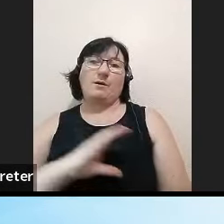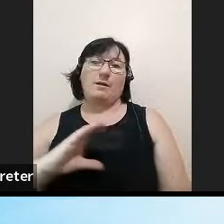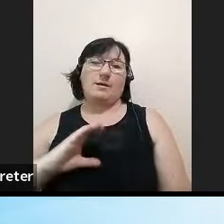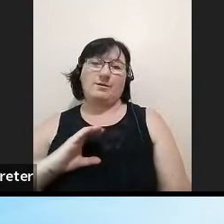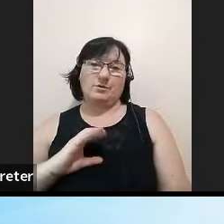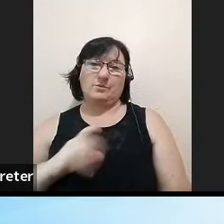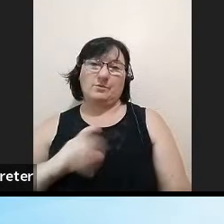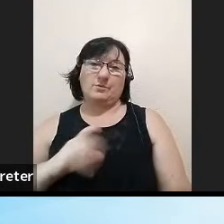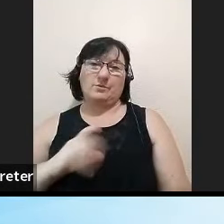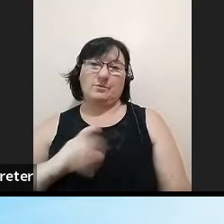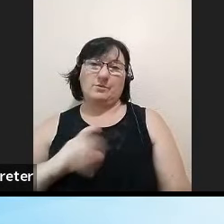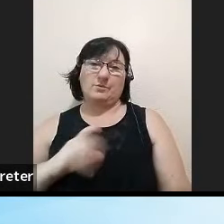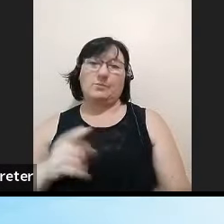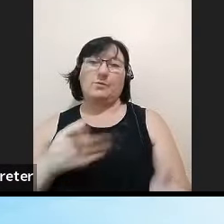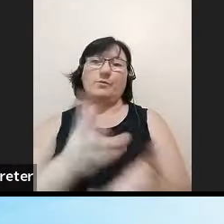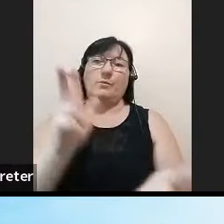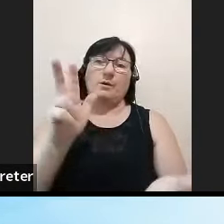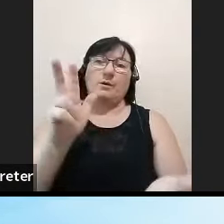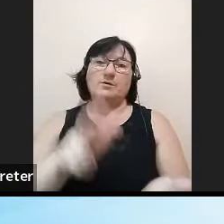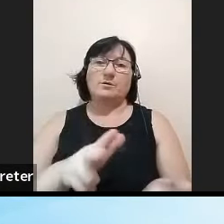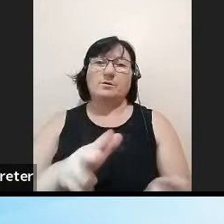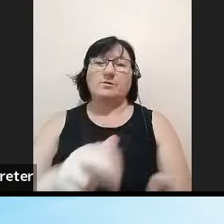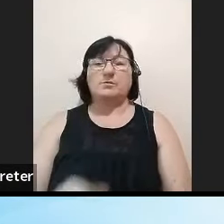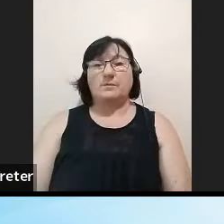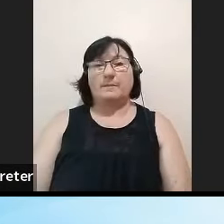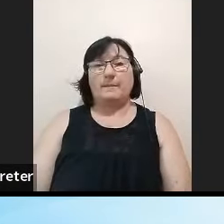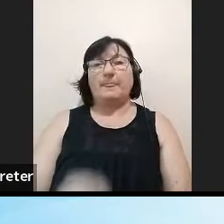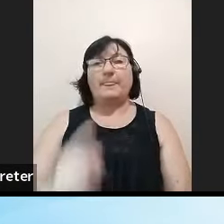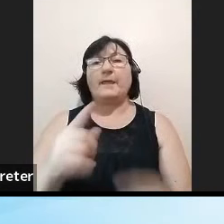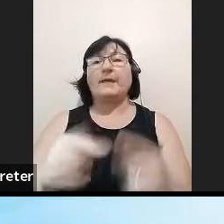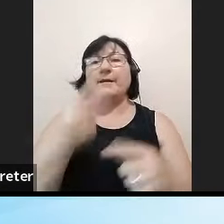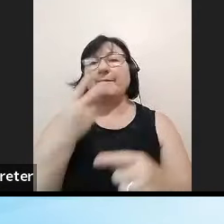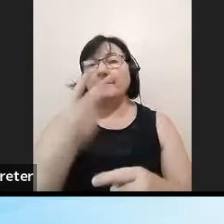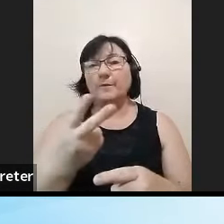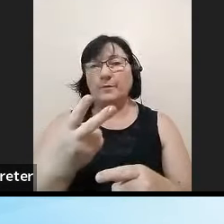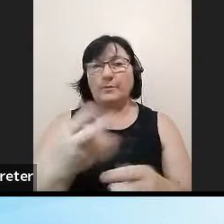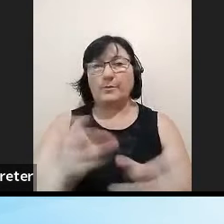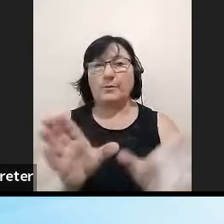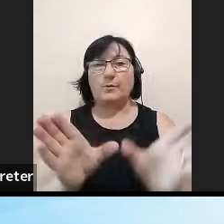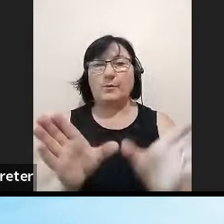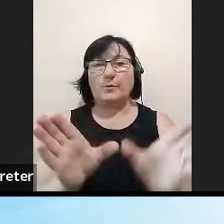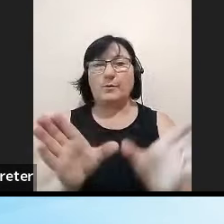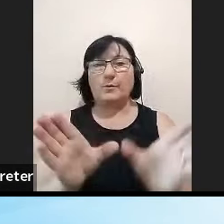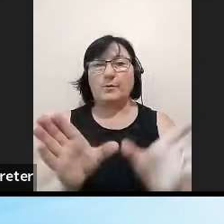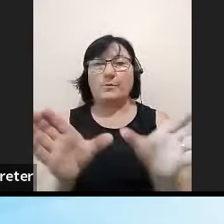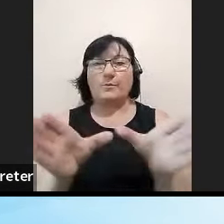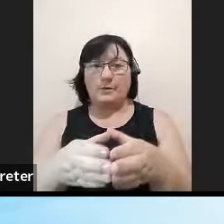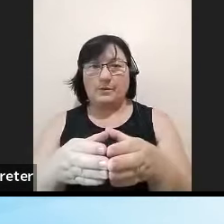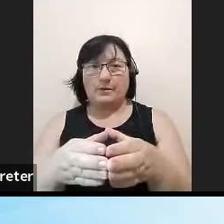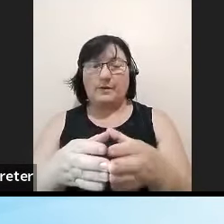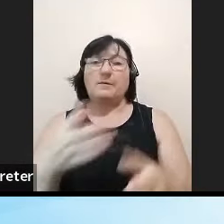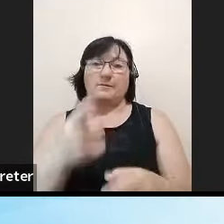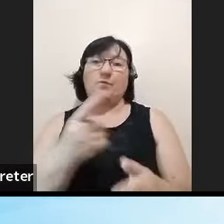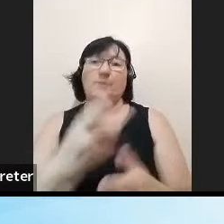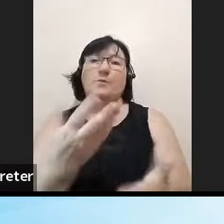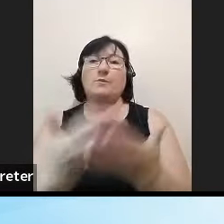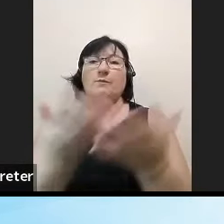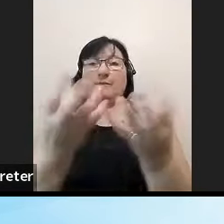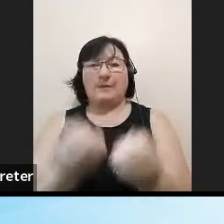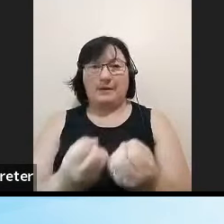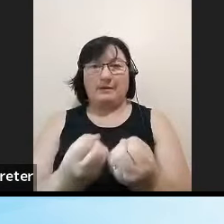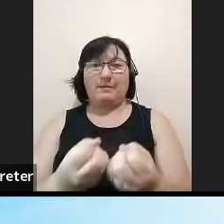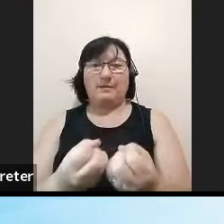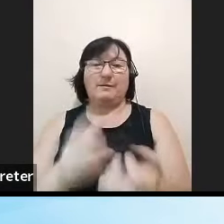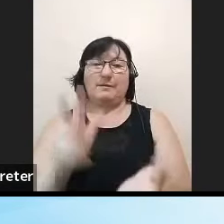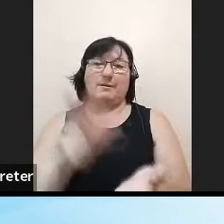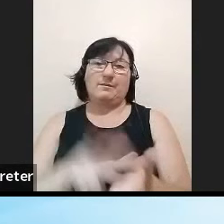accreditation review committee for the awarding of the accreditation status. So, Chair, those 3 forms are the main